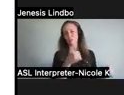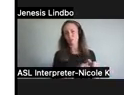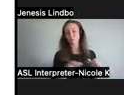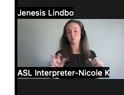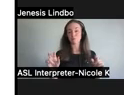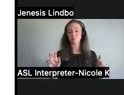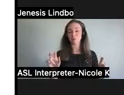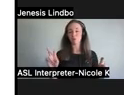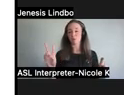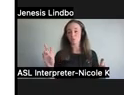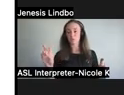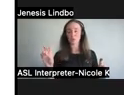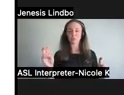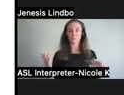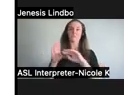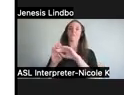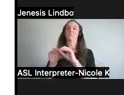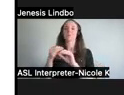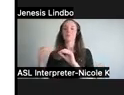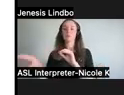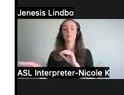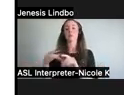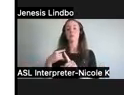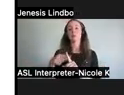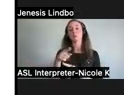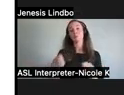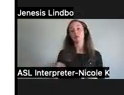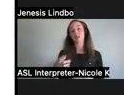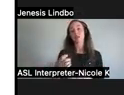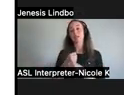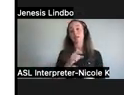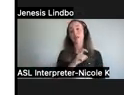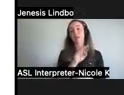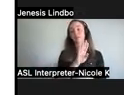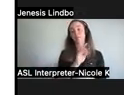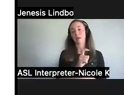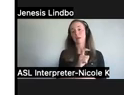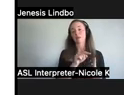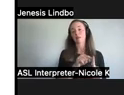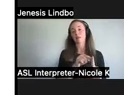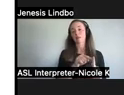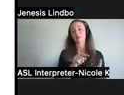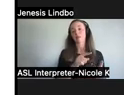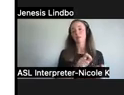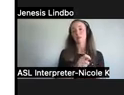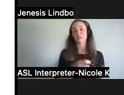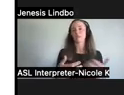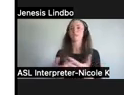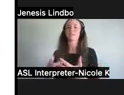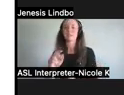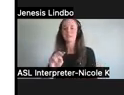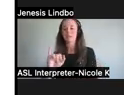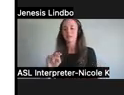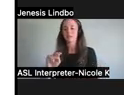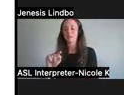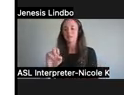it's a little bit more expensive. And also you can actually get the Xbox Adaptive Controller to work with the Nintendo Switch anyways, which we'll talk a little bit